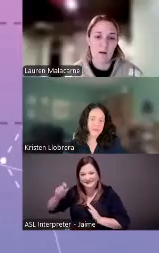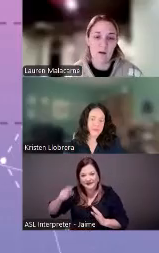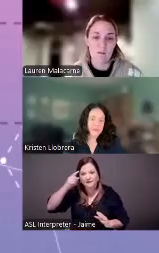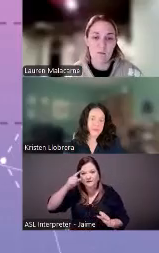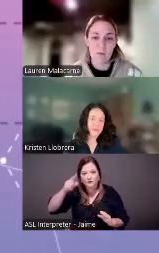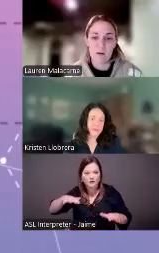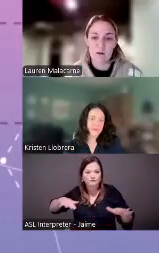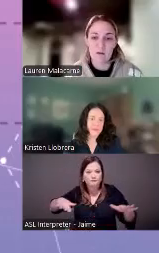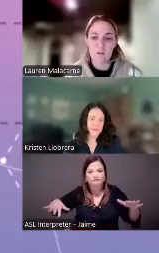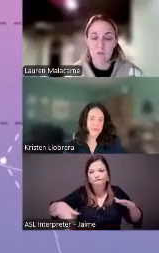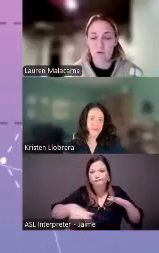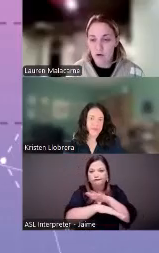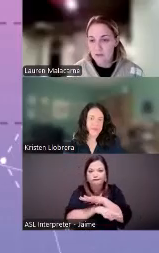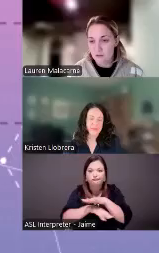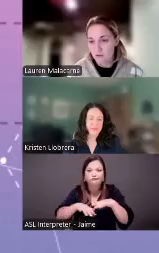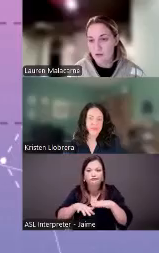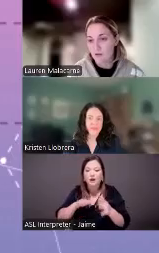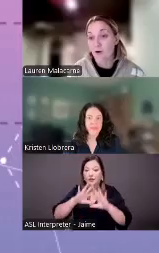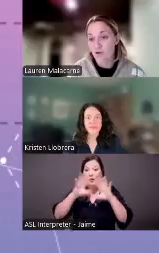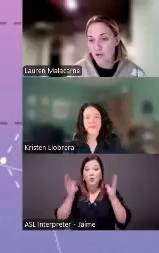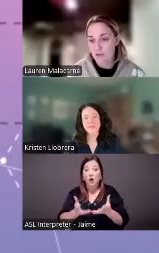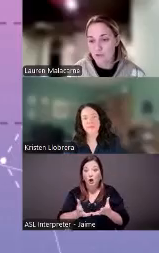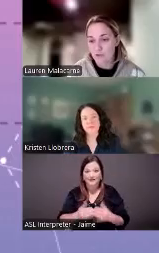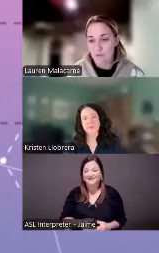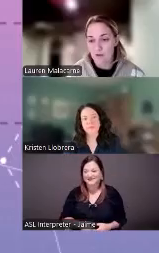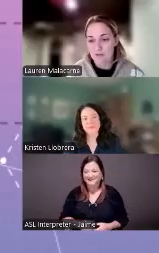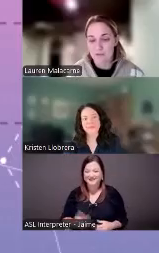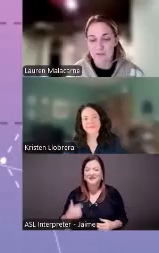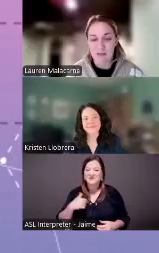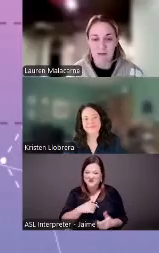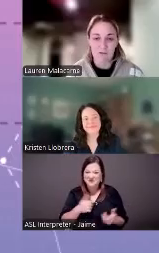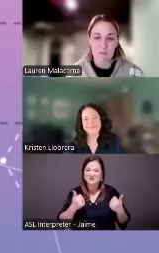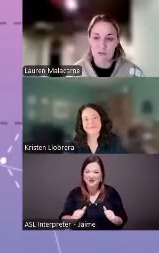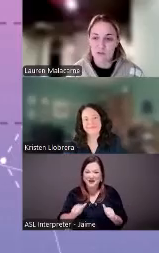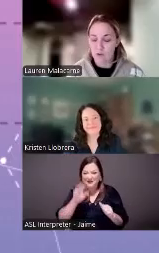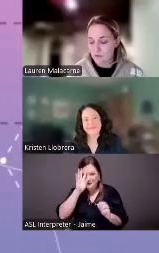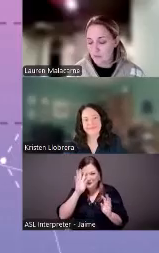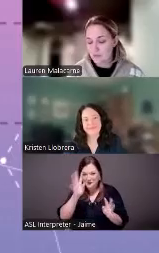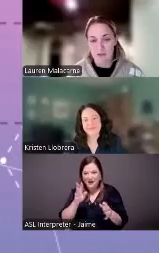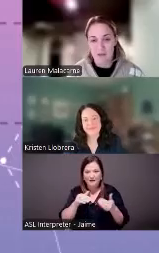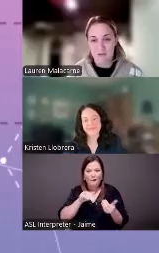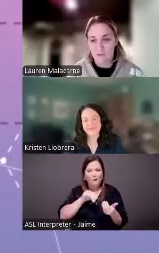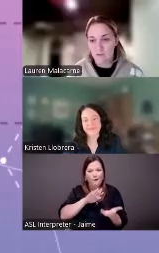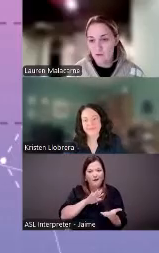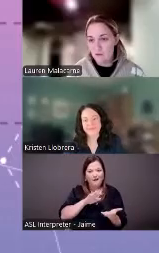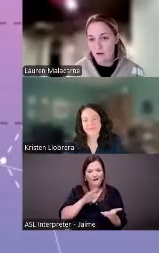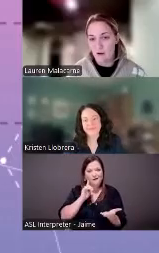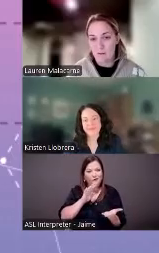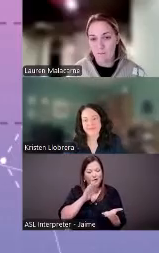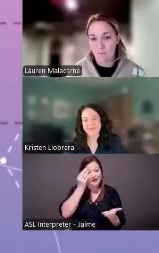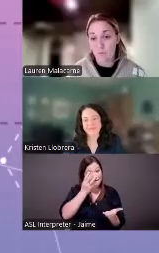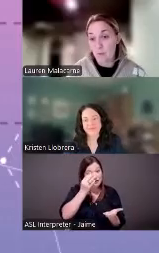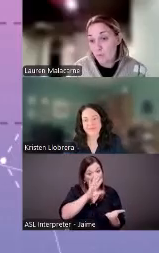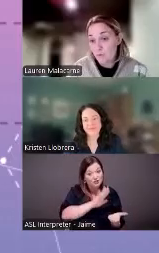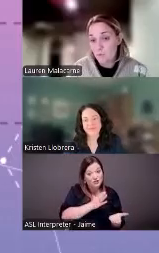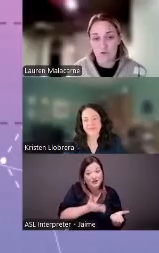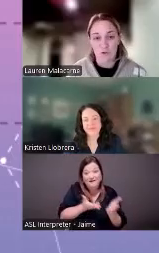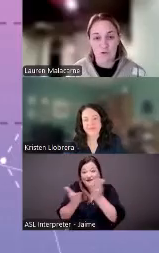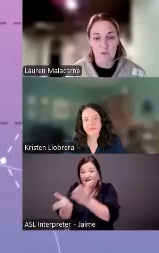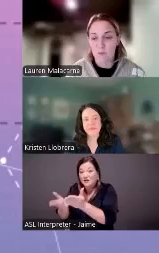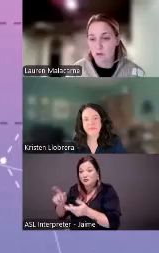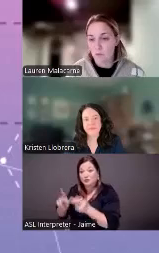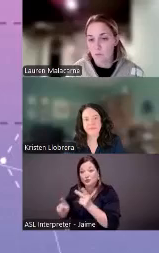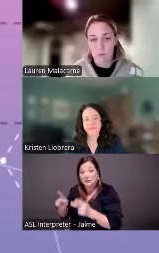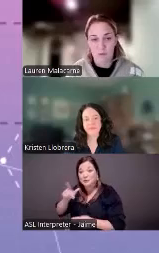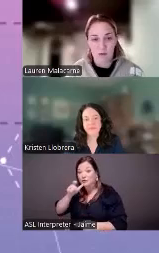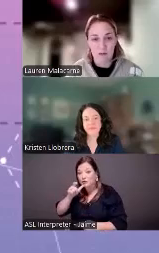world. And we are trying to create a way to get that information directly into the hands of people who use wheelchairs,